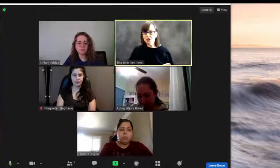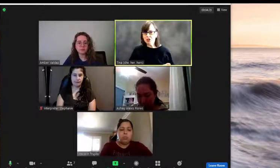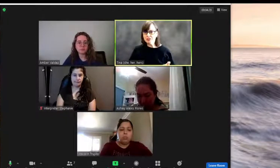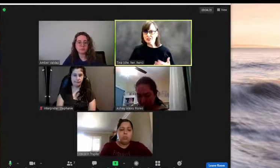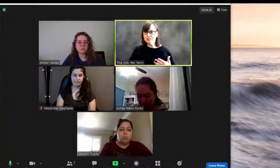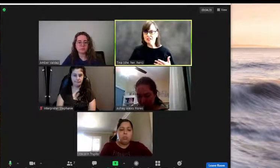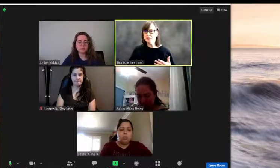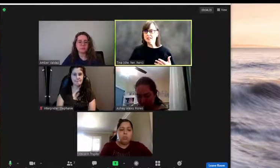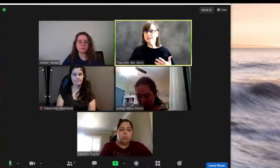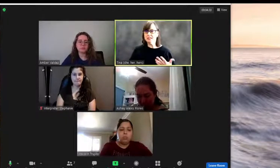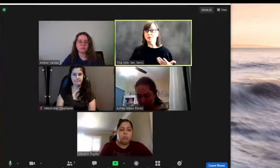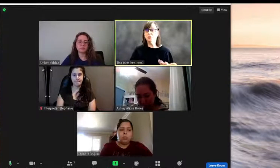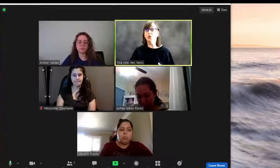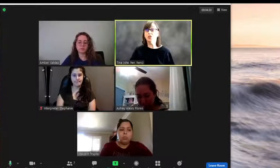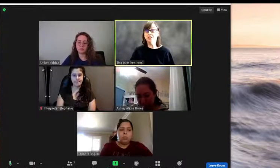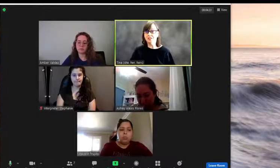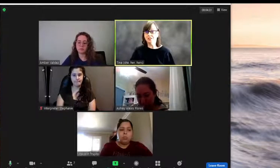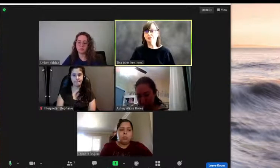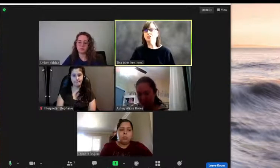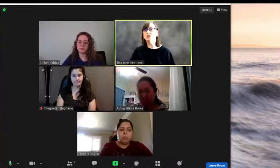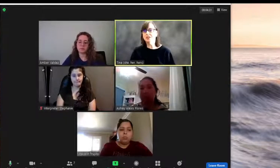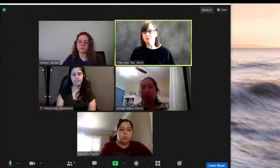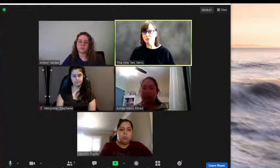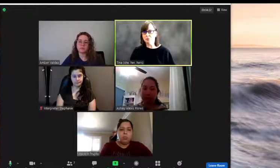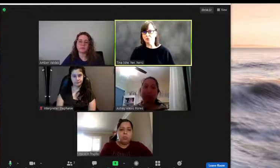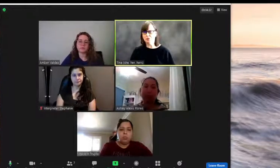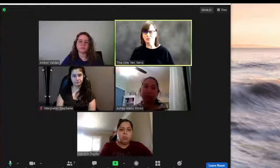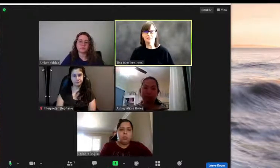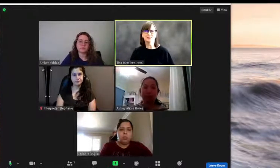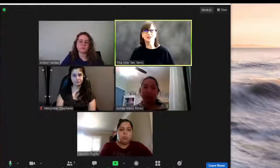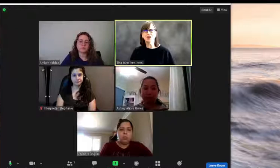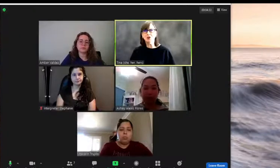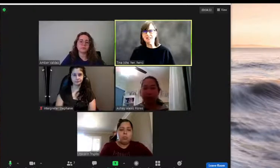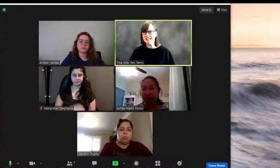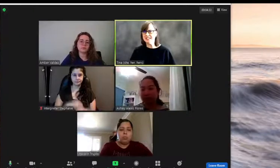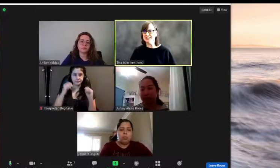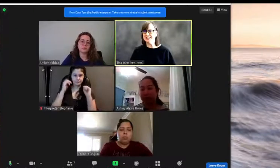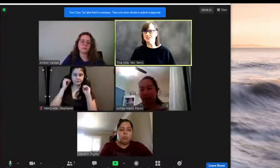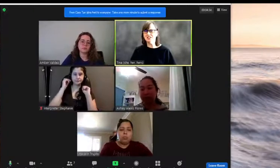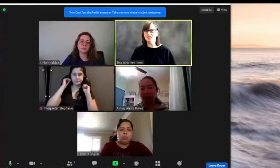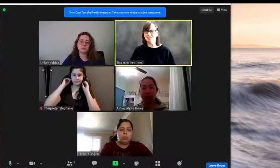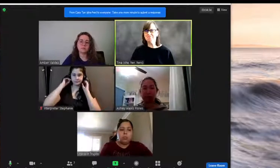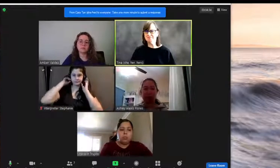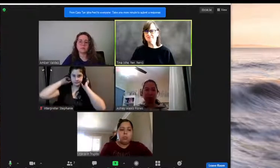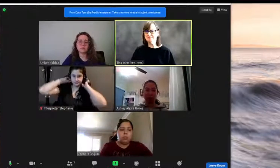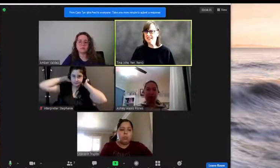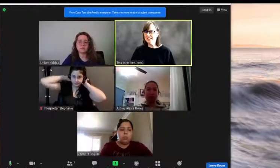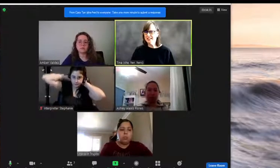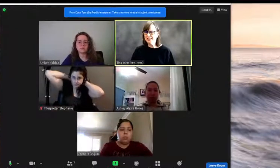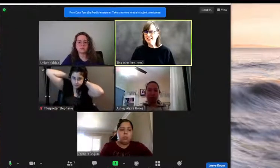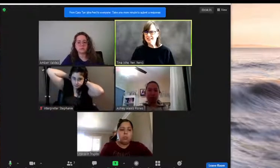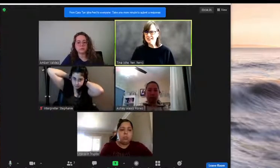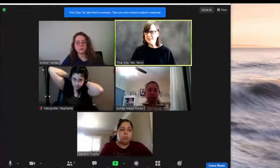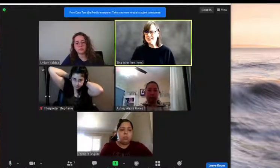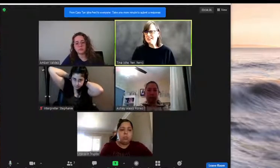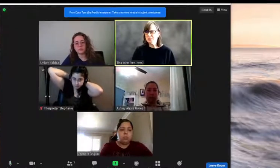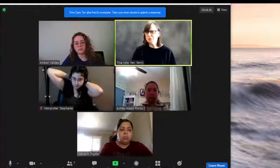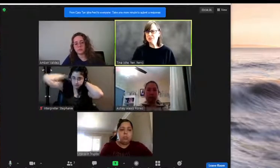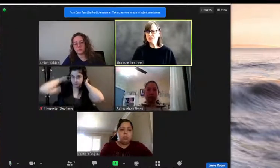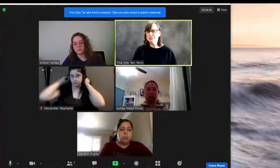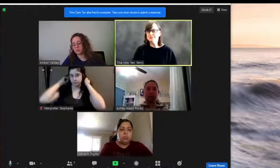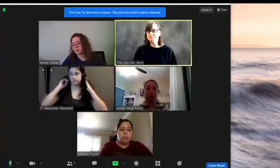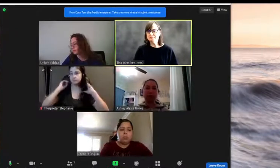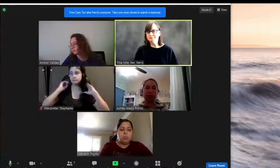since COVID, it just seems like it's been worse. The forest fires were worse. We've got snow in Texas. Just seems like it's